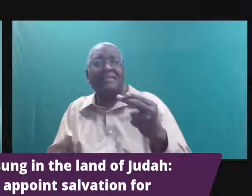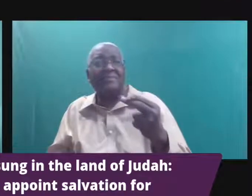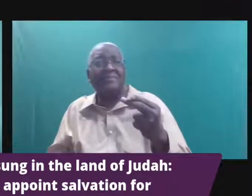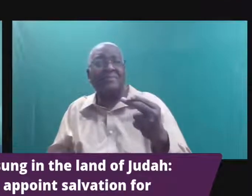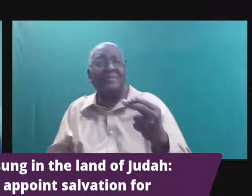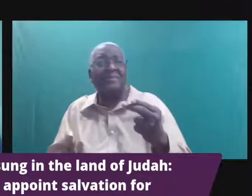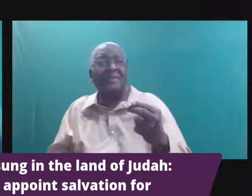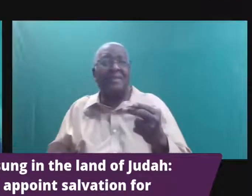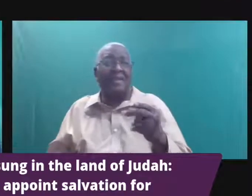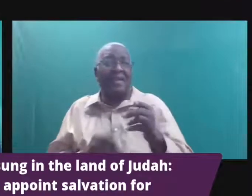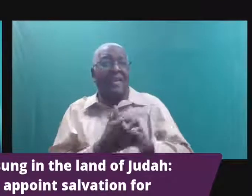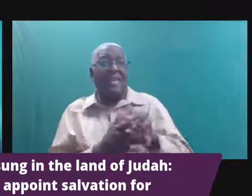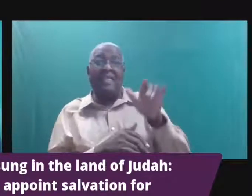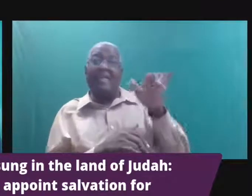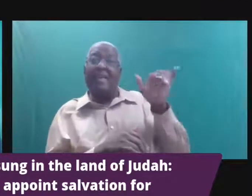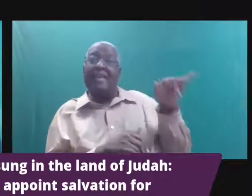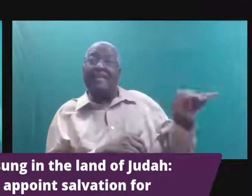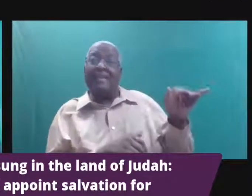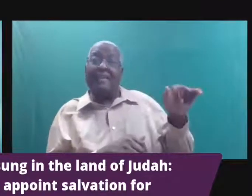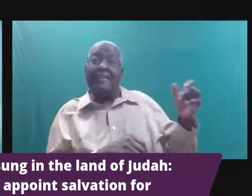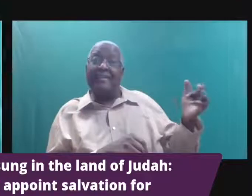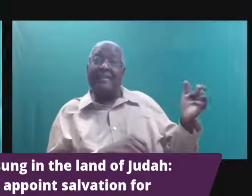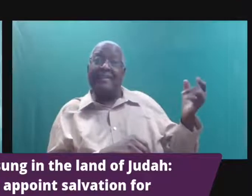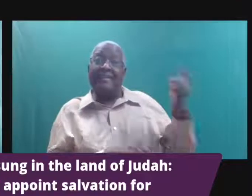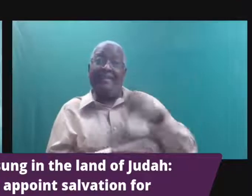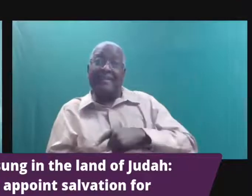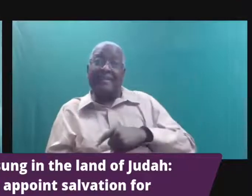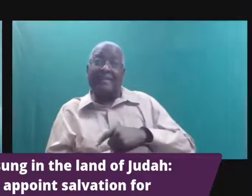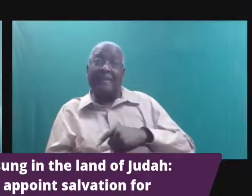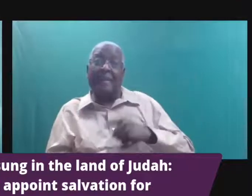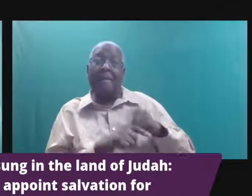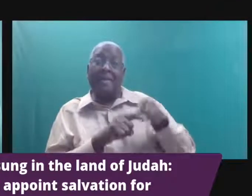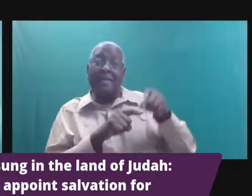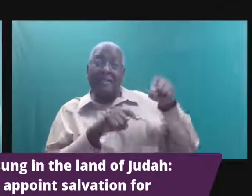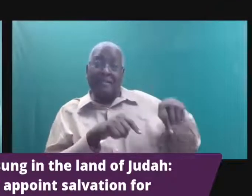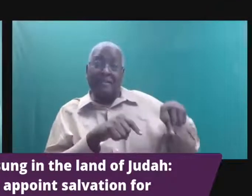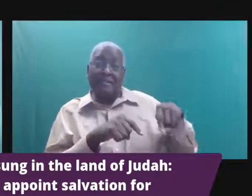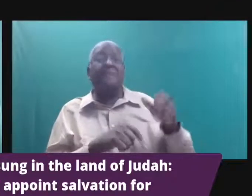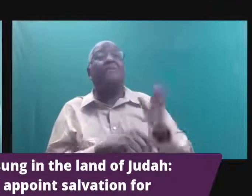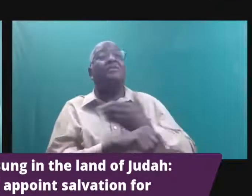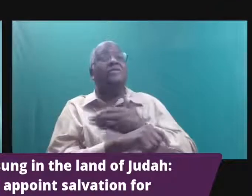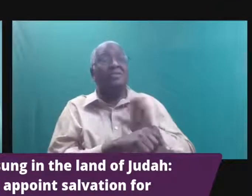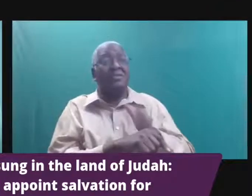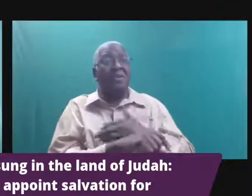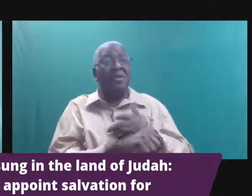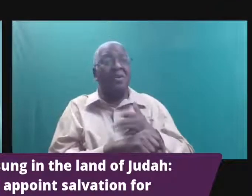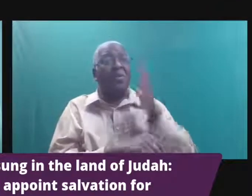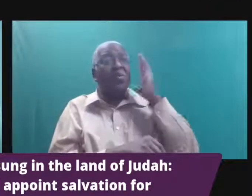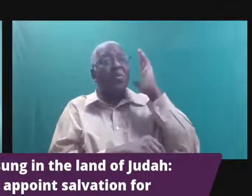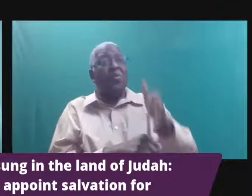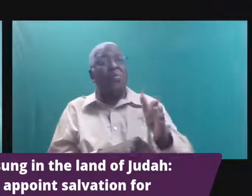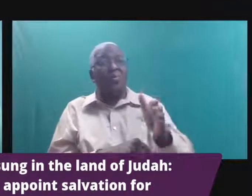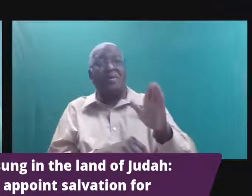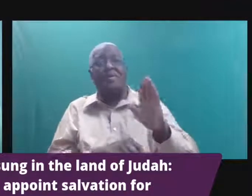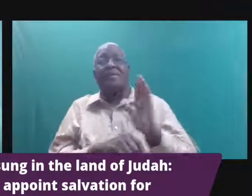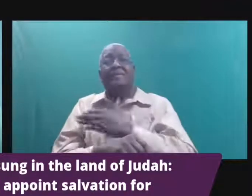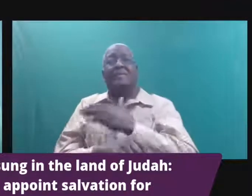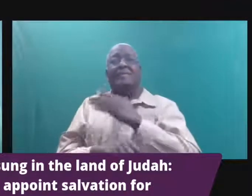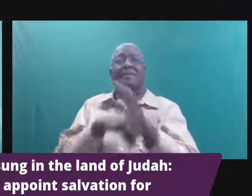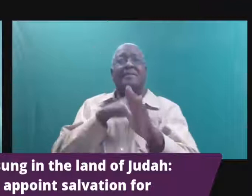says, in that day, future, this song, present, will be sung in the land of